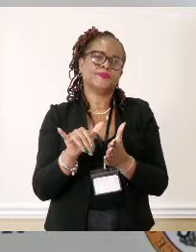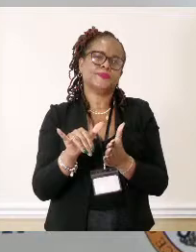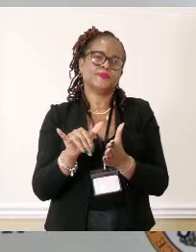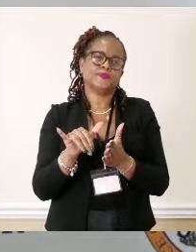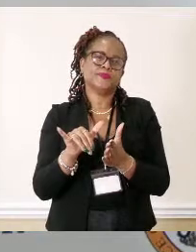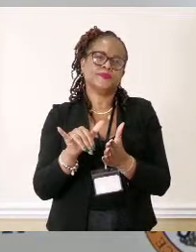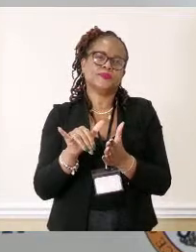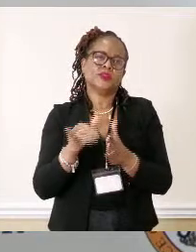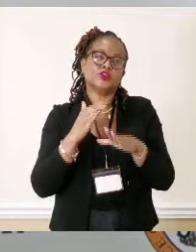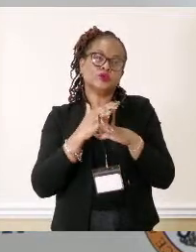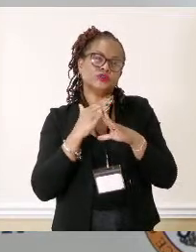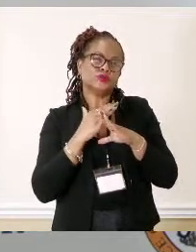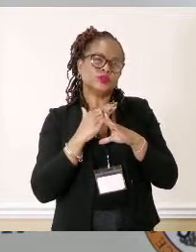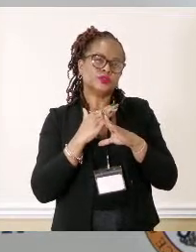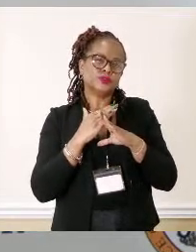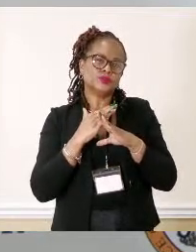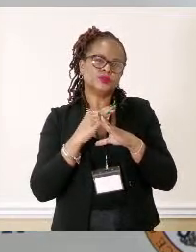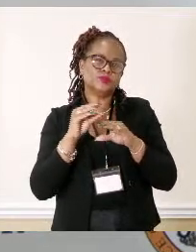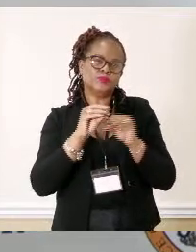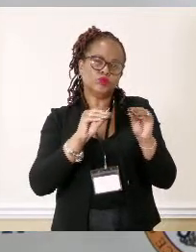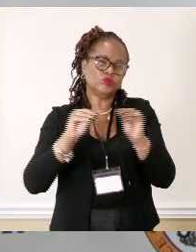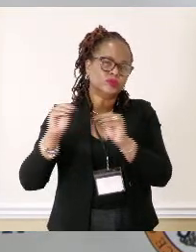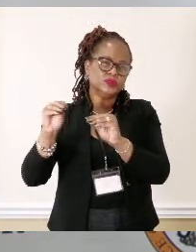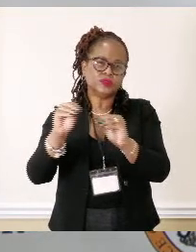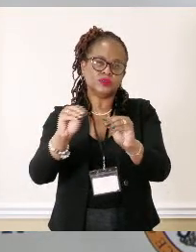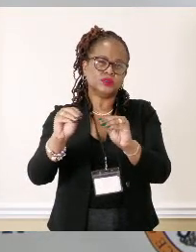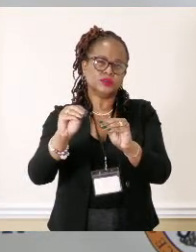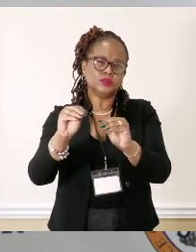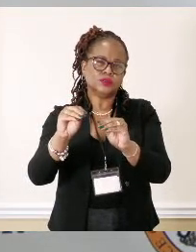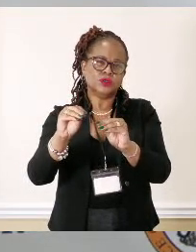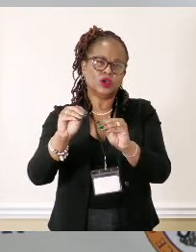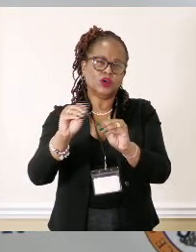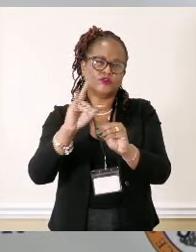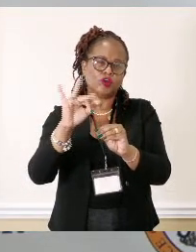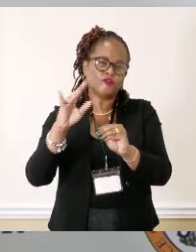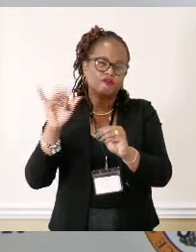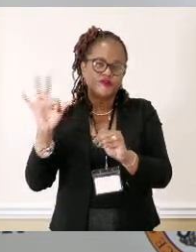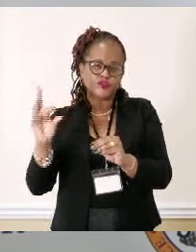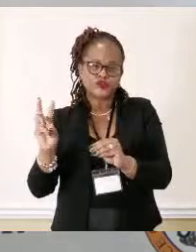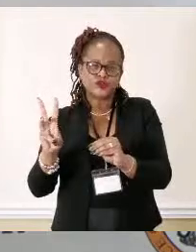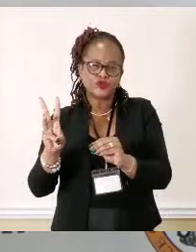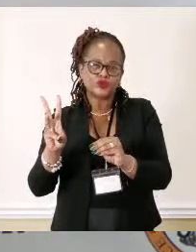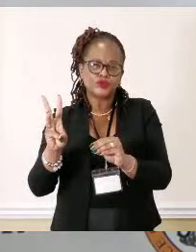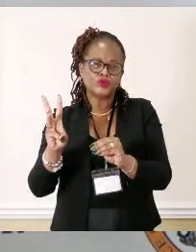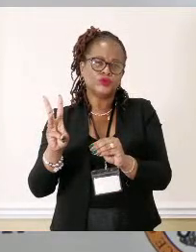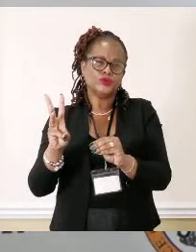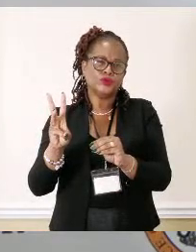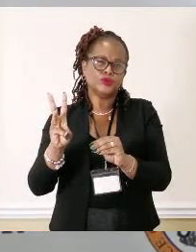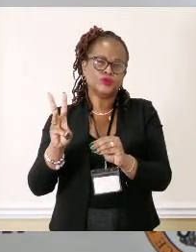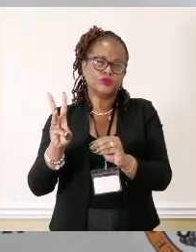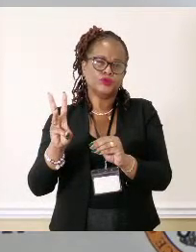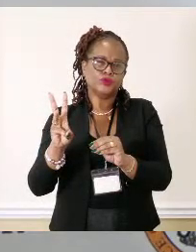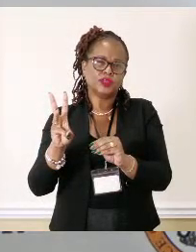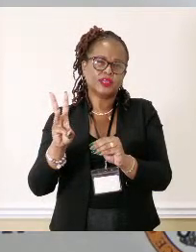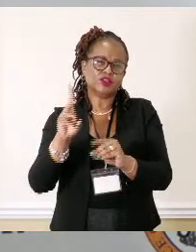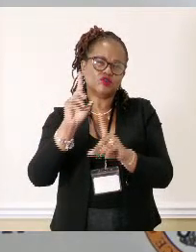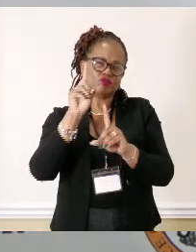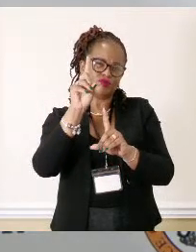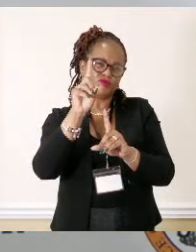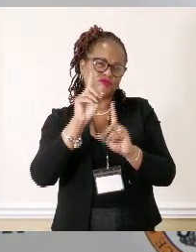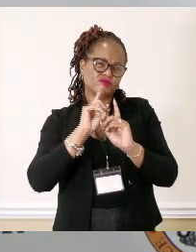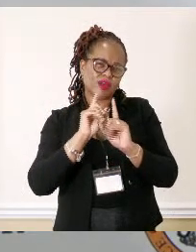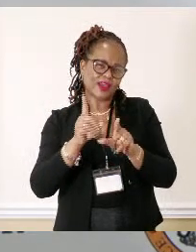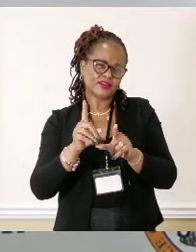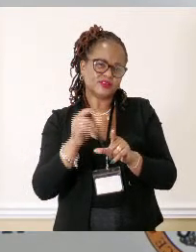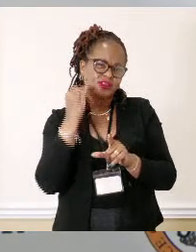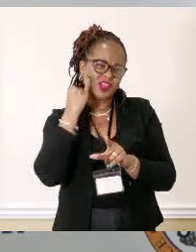the restricted movement, curfews, et cetera. Can you answer if that may be the